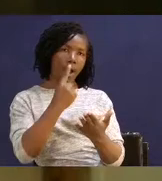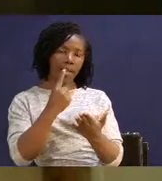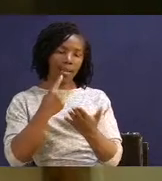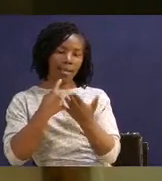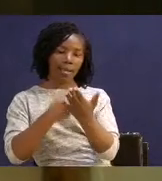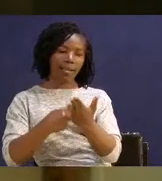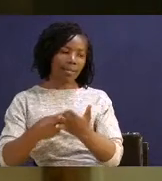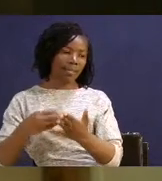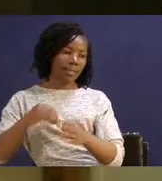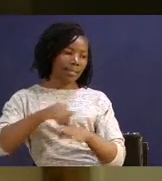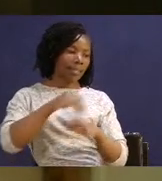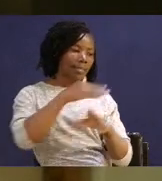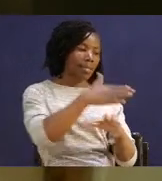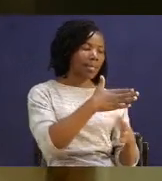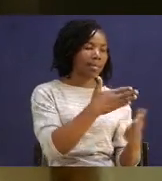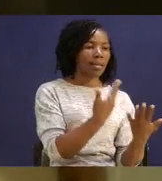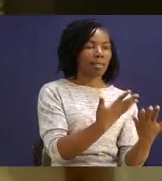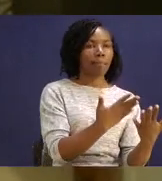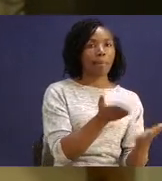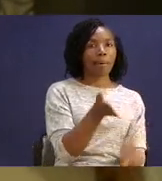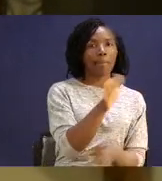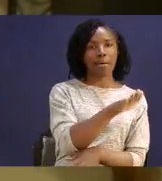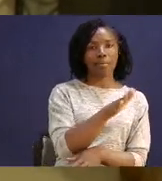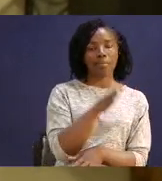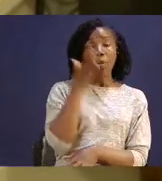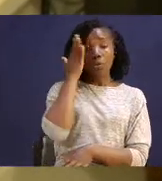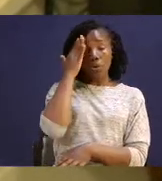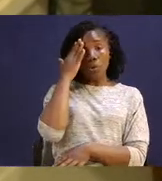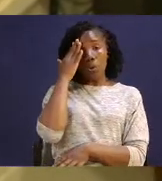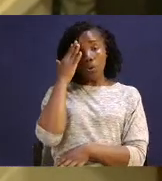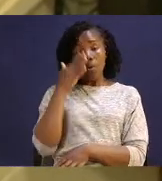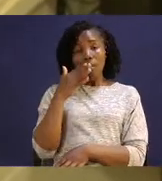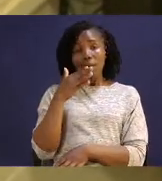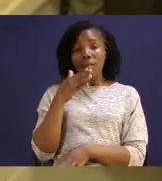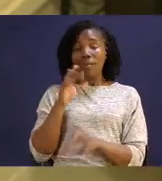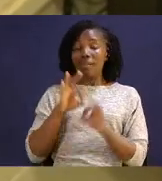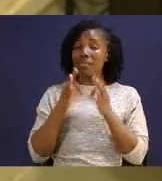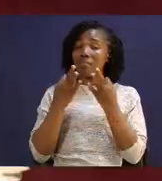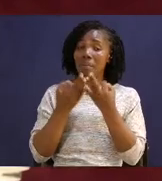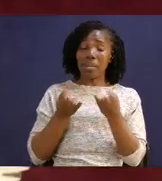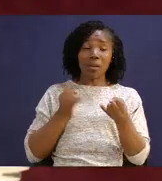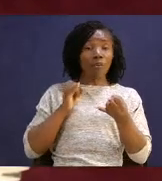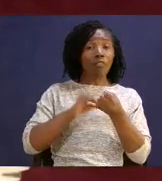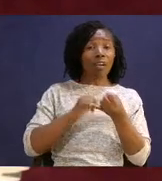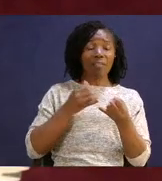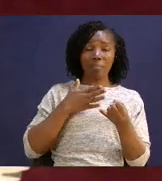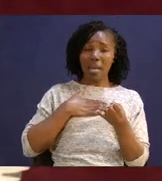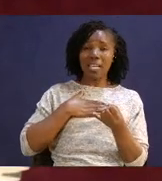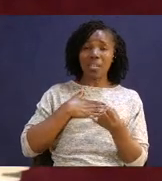He sent the paper back. Do you know we were about to be chased from that place?